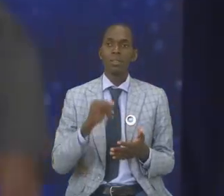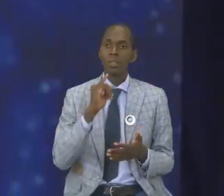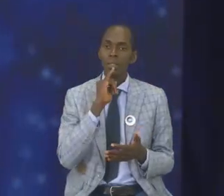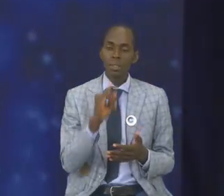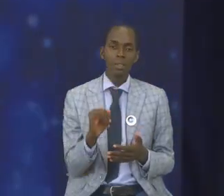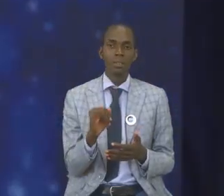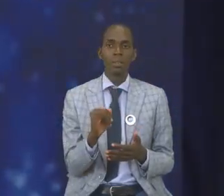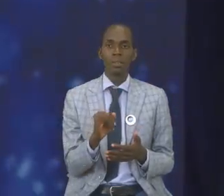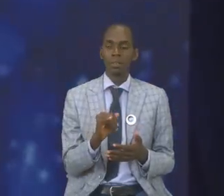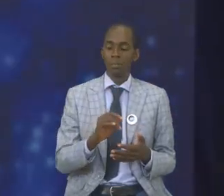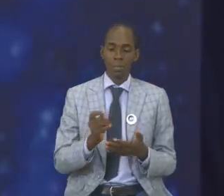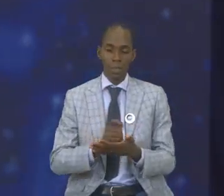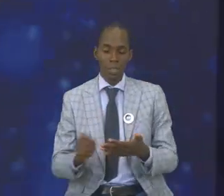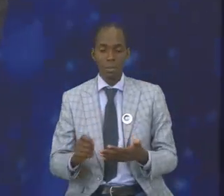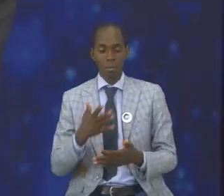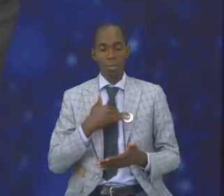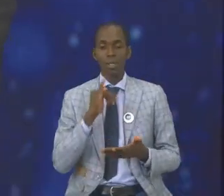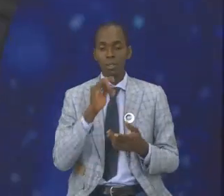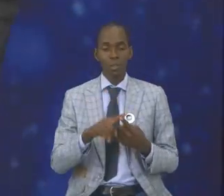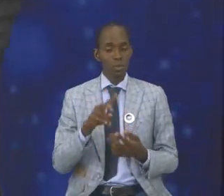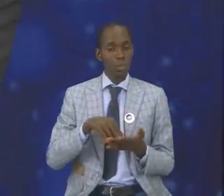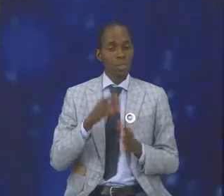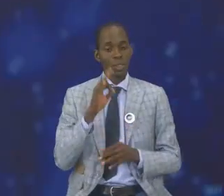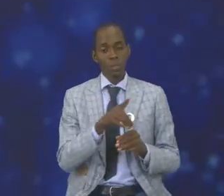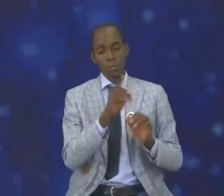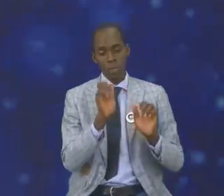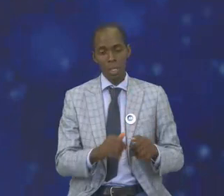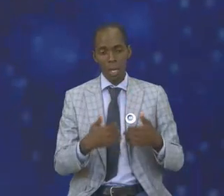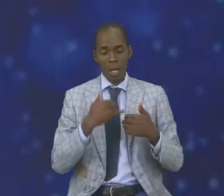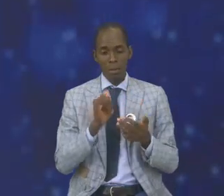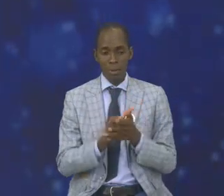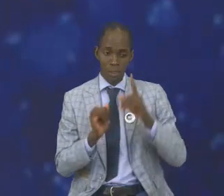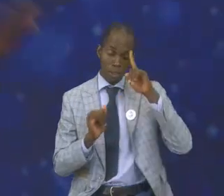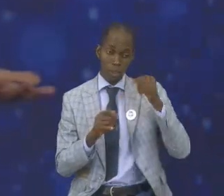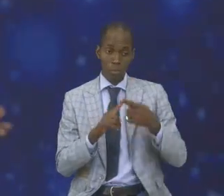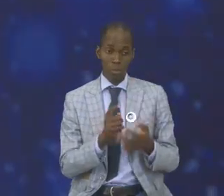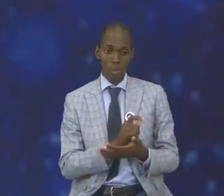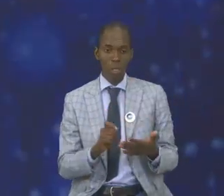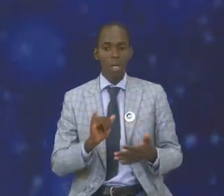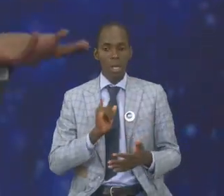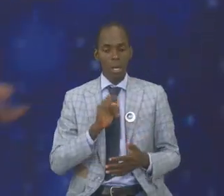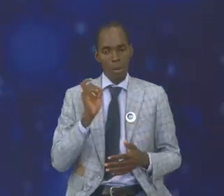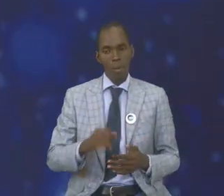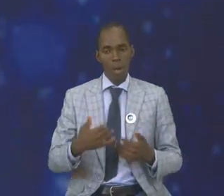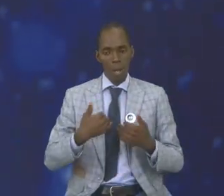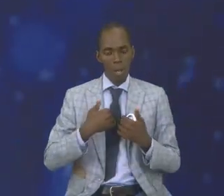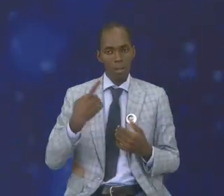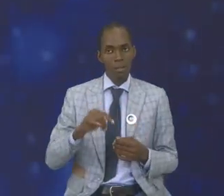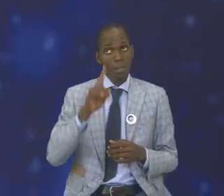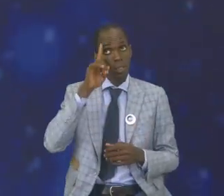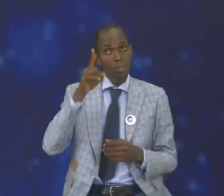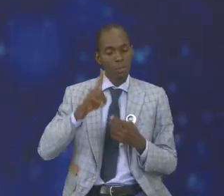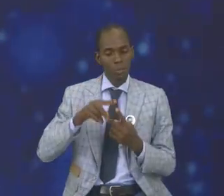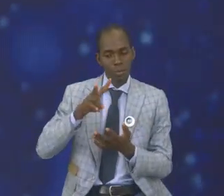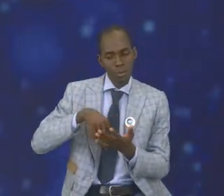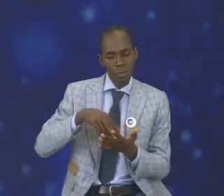Mine is to read. If he could have that intelligence to write, I should have the intelligence to read and